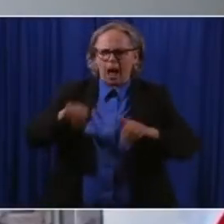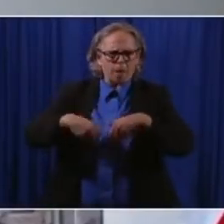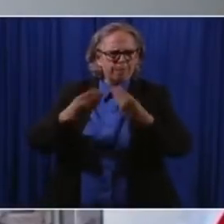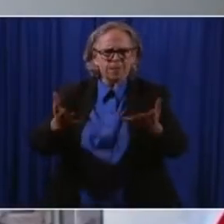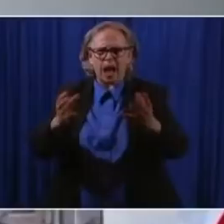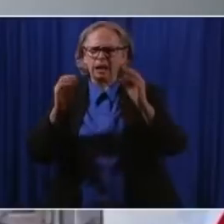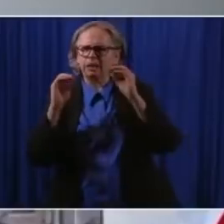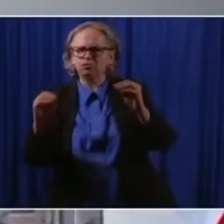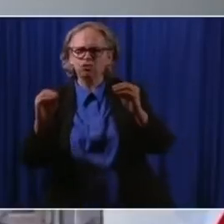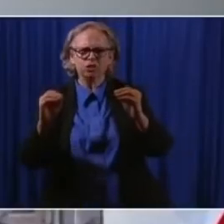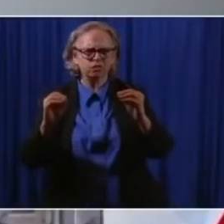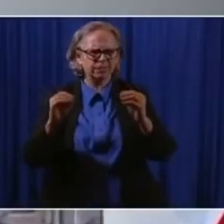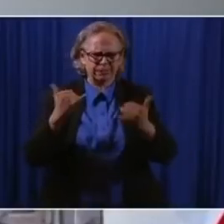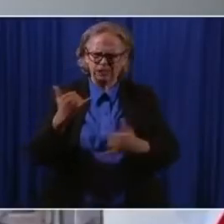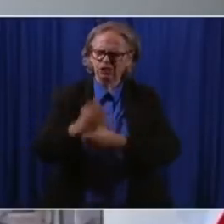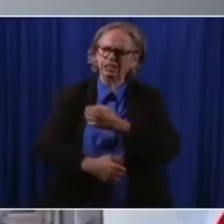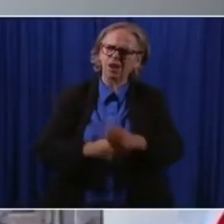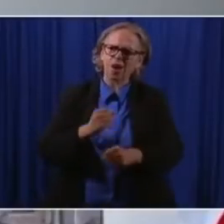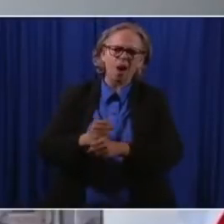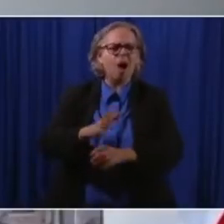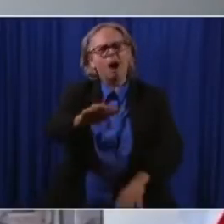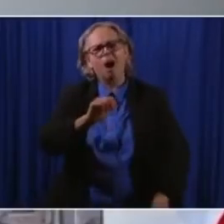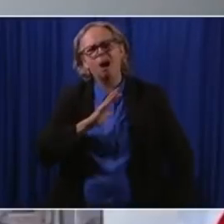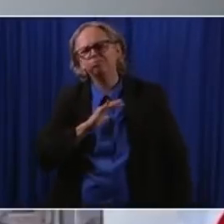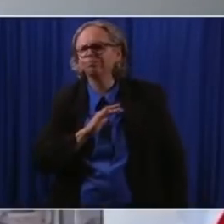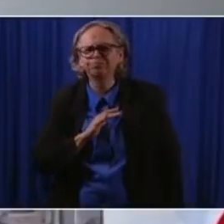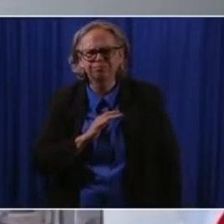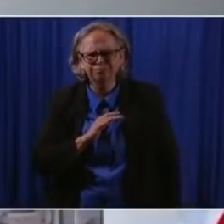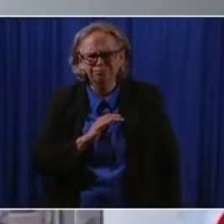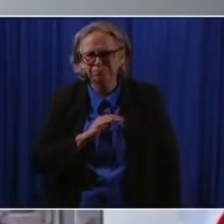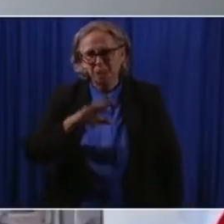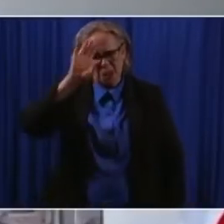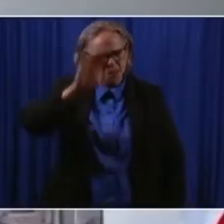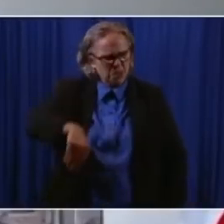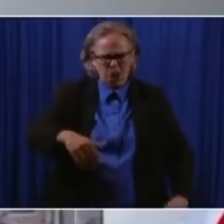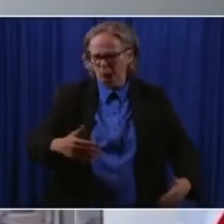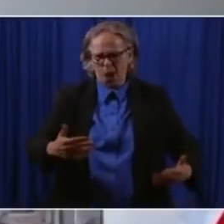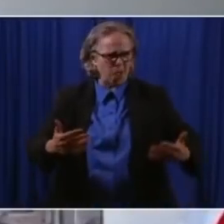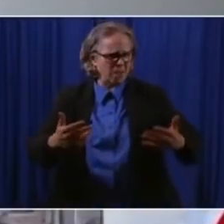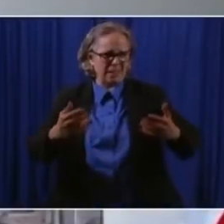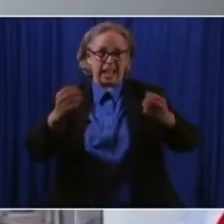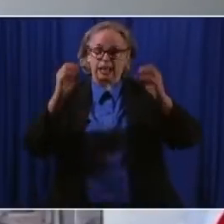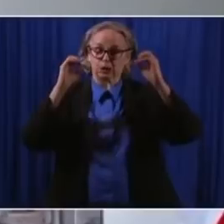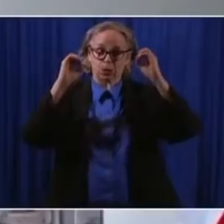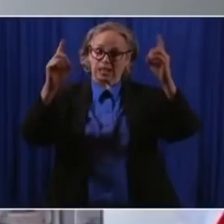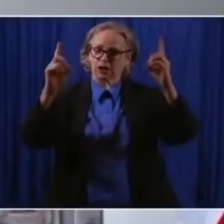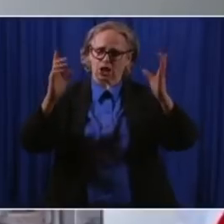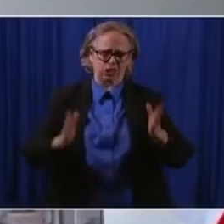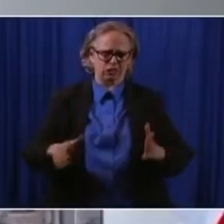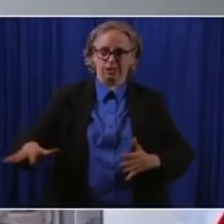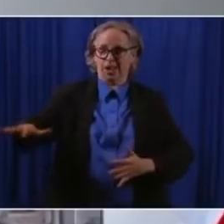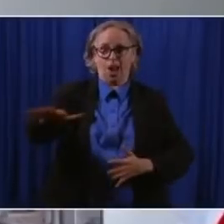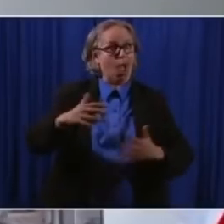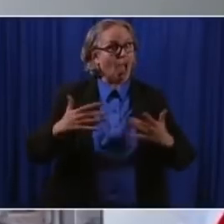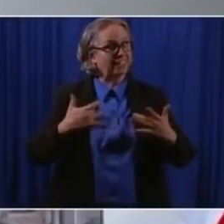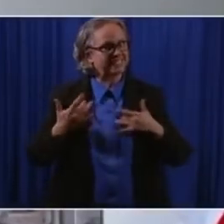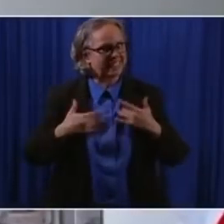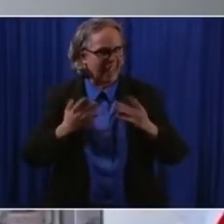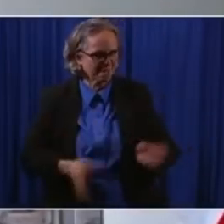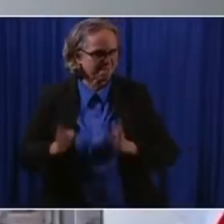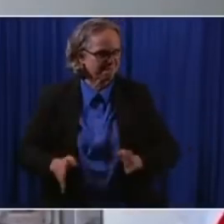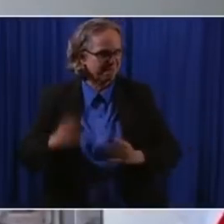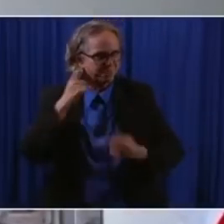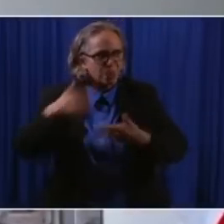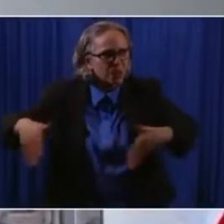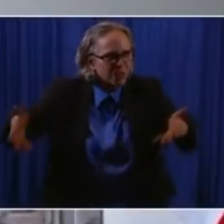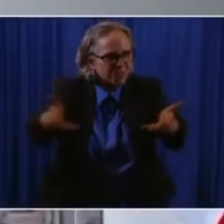get this right. I know that the educators are excited too to make sure that they're getting the job done. So